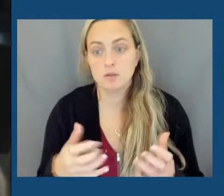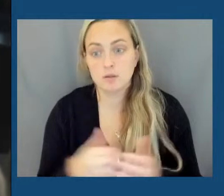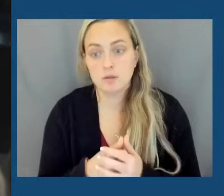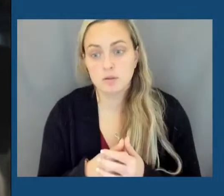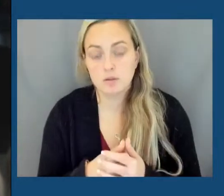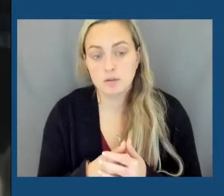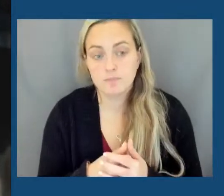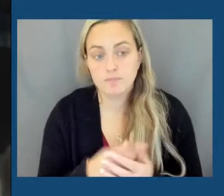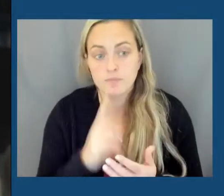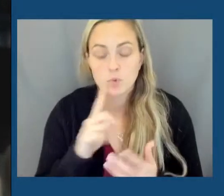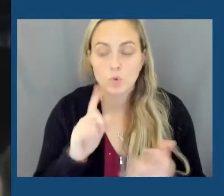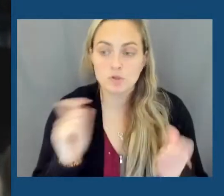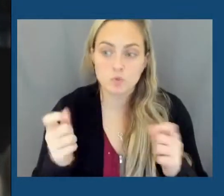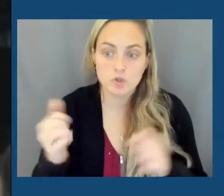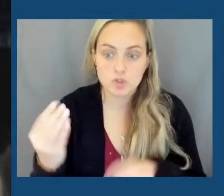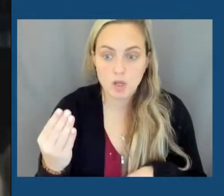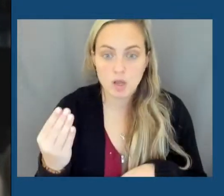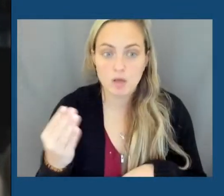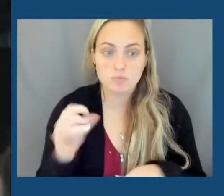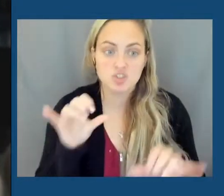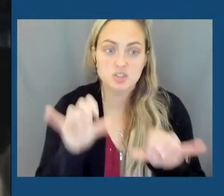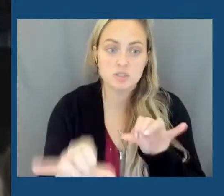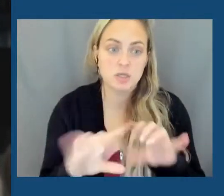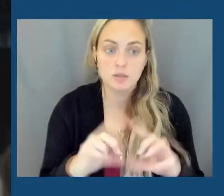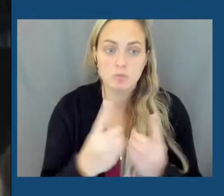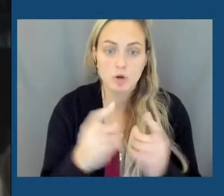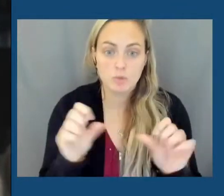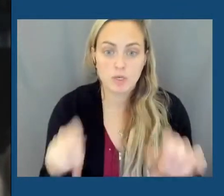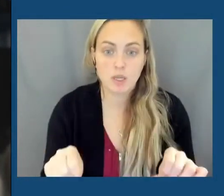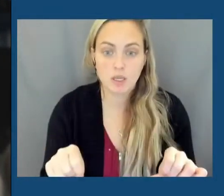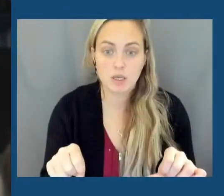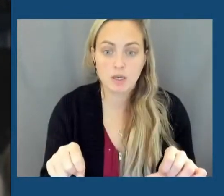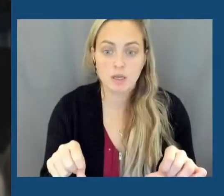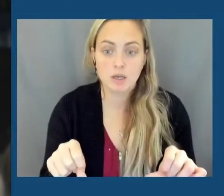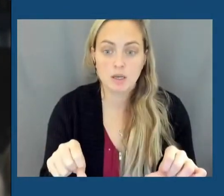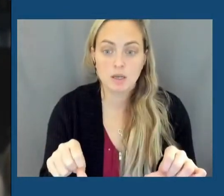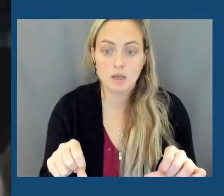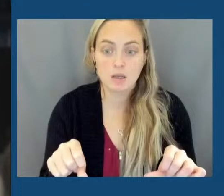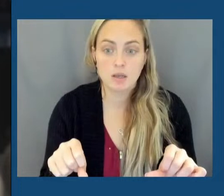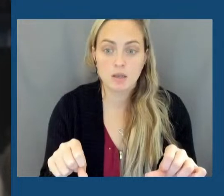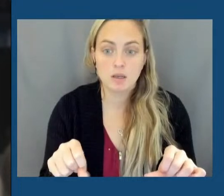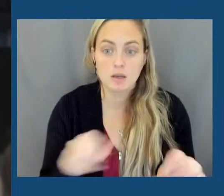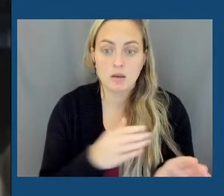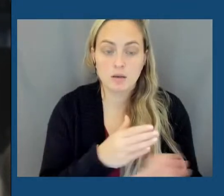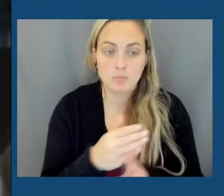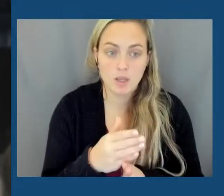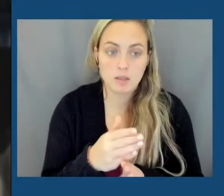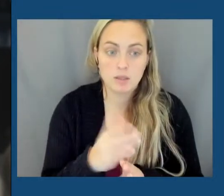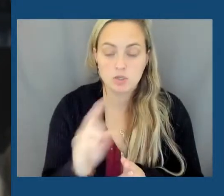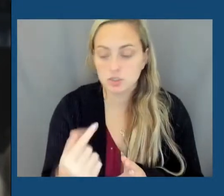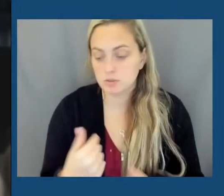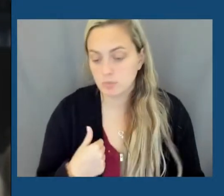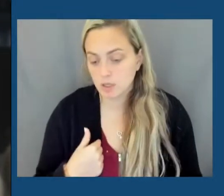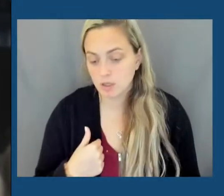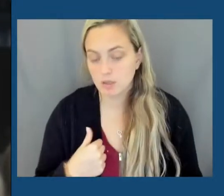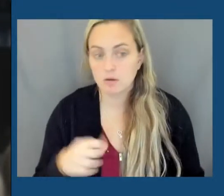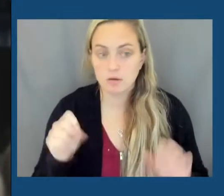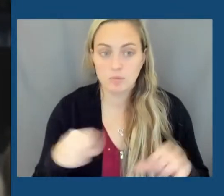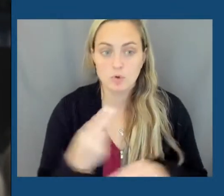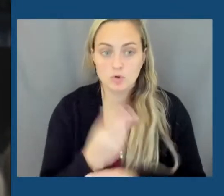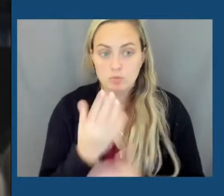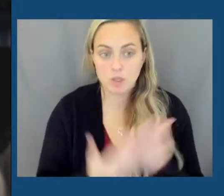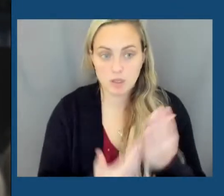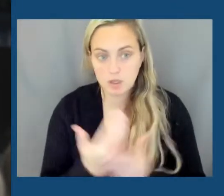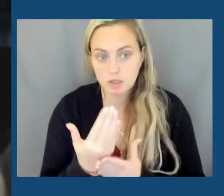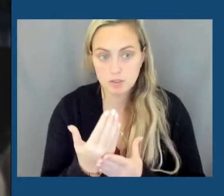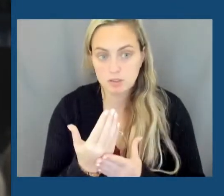switch jobs or anything. I can just stay in that department. And it's mainly me just being able to use my hands. Like I